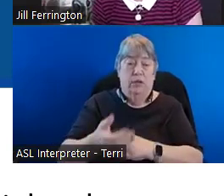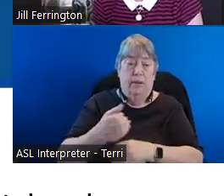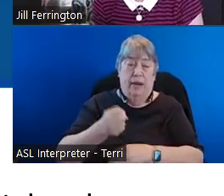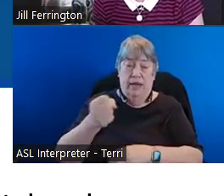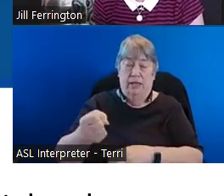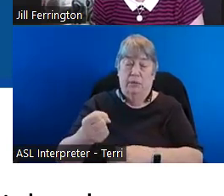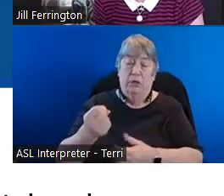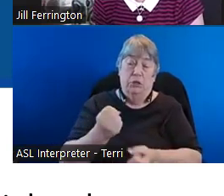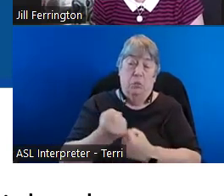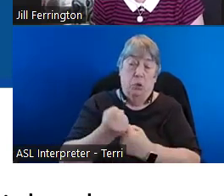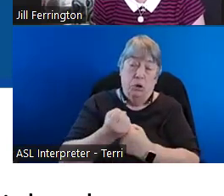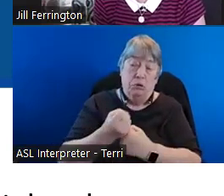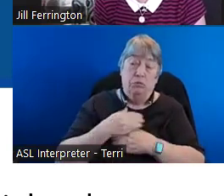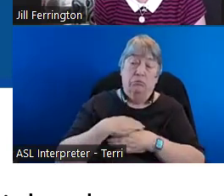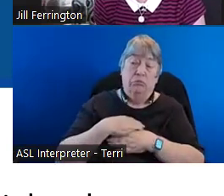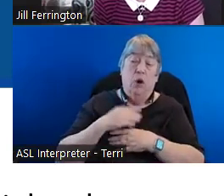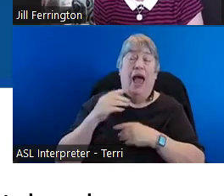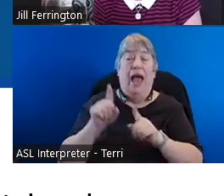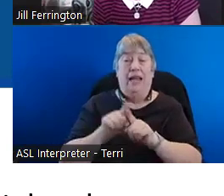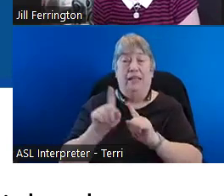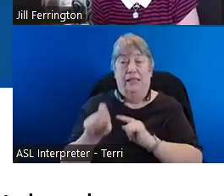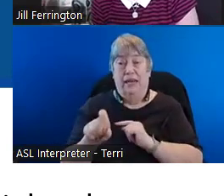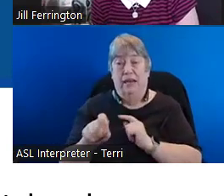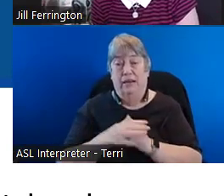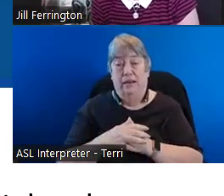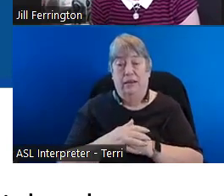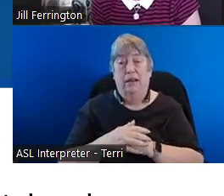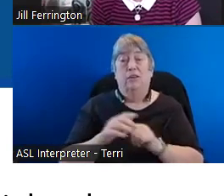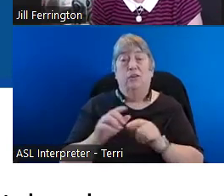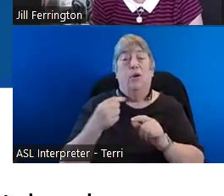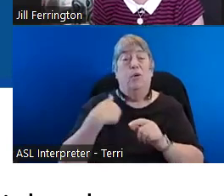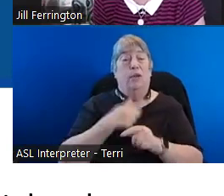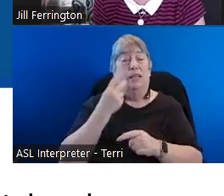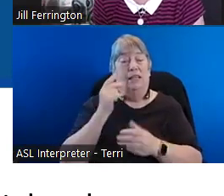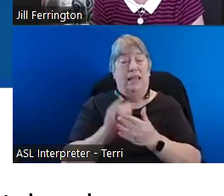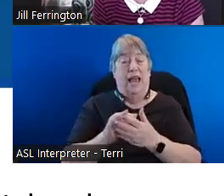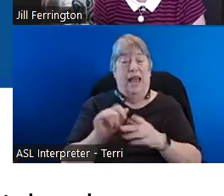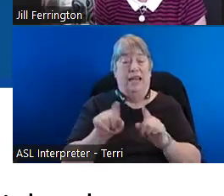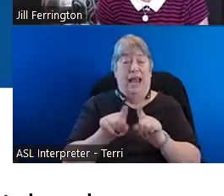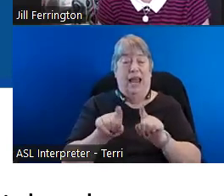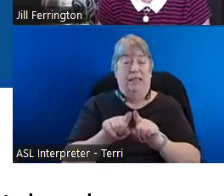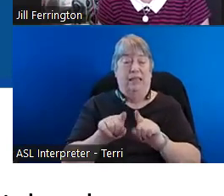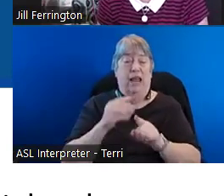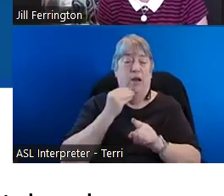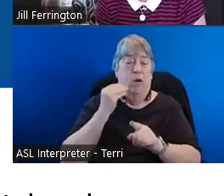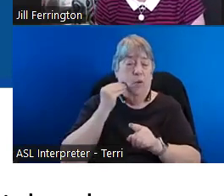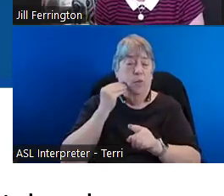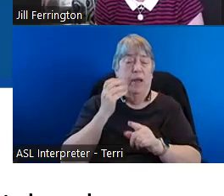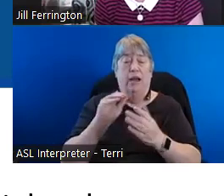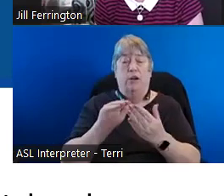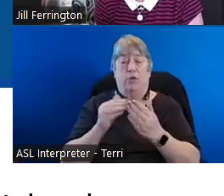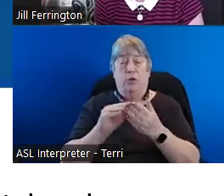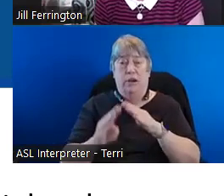what we see when we look around the country at home and community-based services brain injury waivers. And what we hope is that